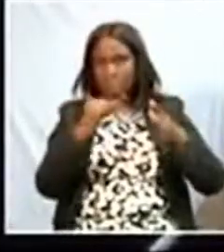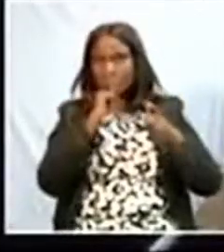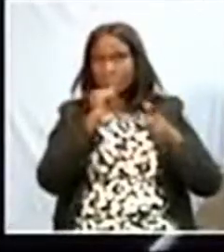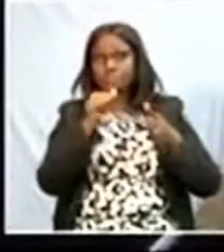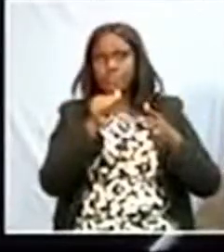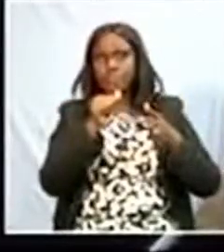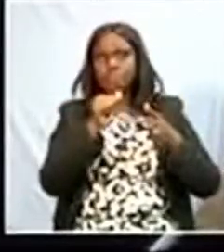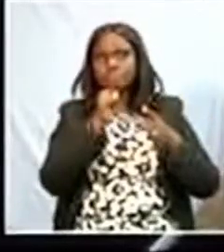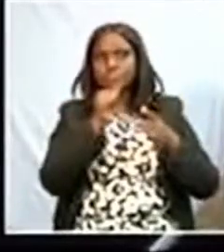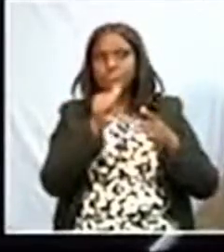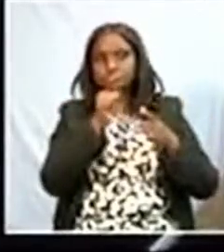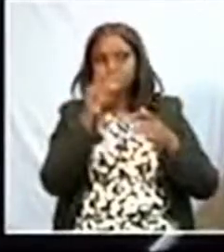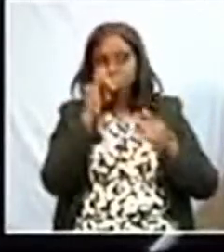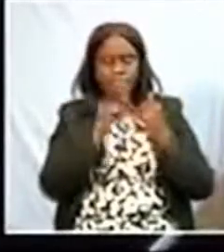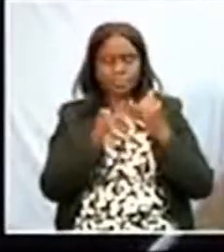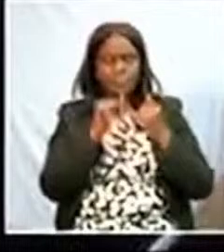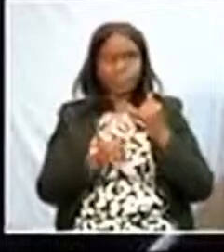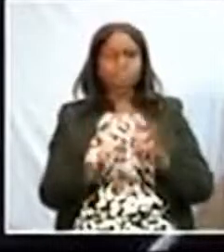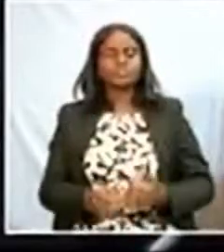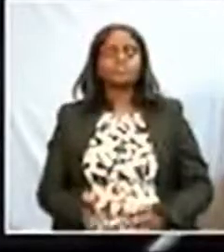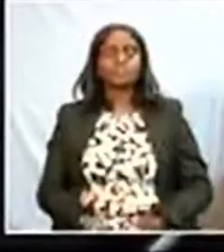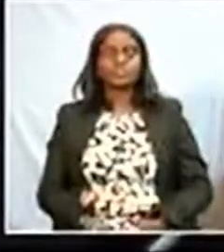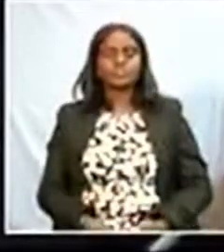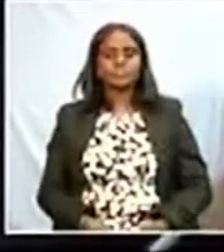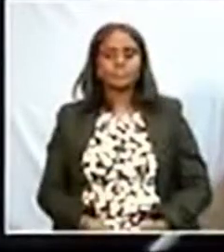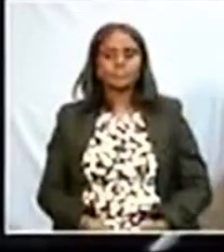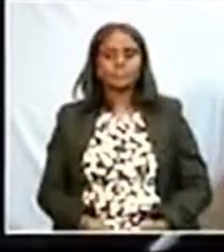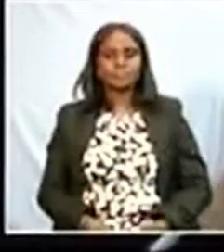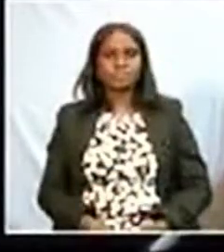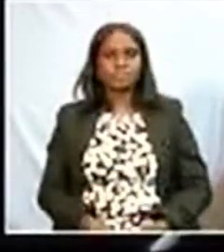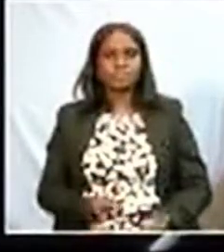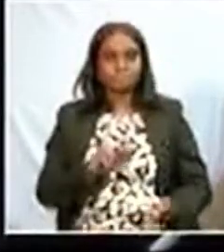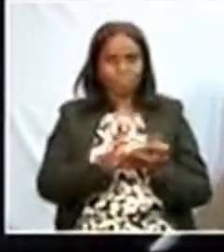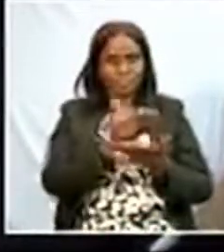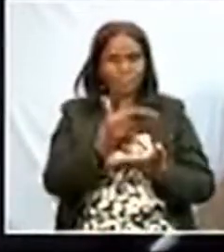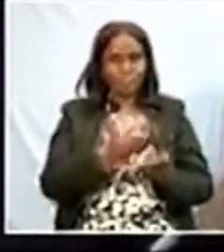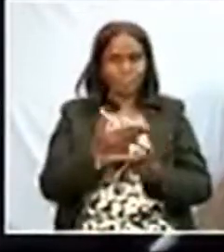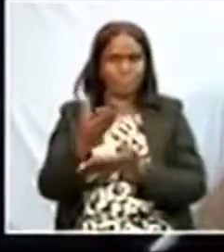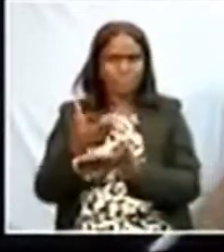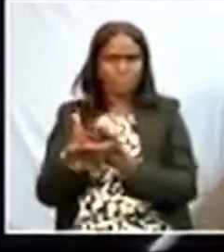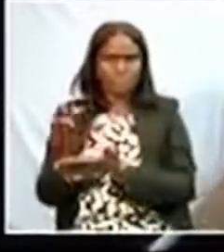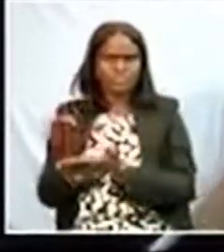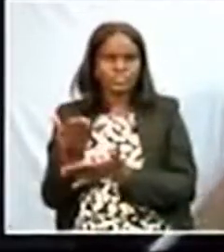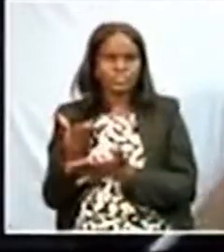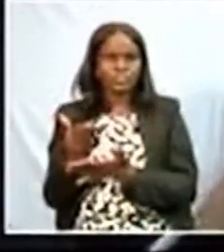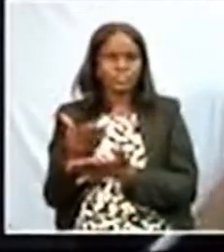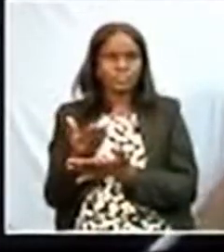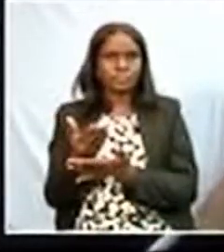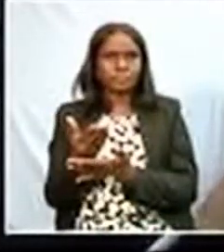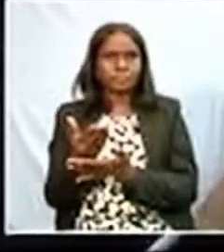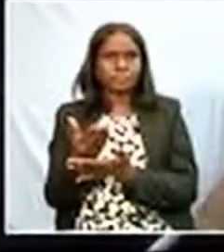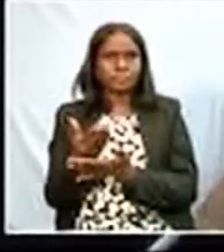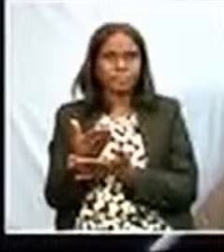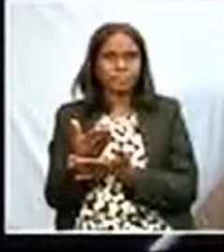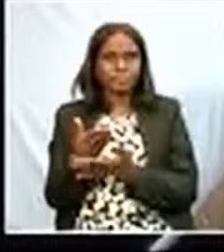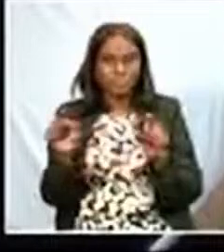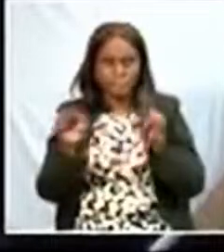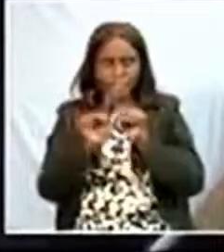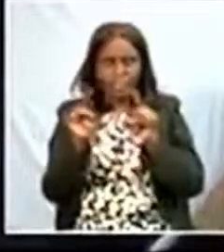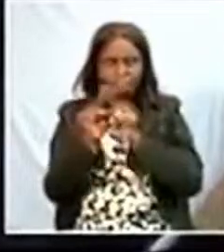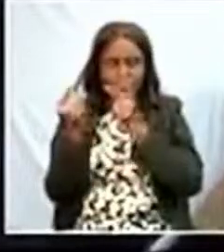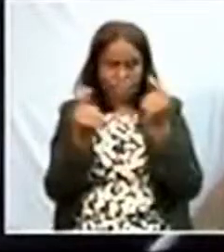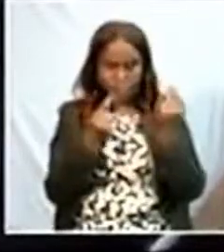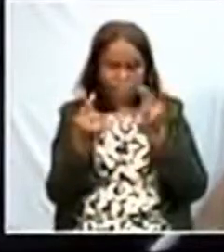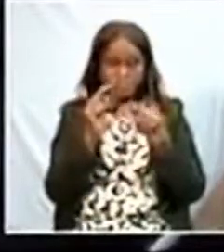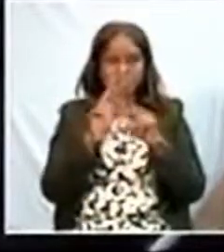yet concluded. And procurement, a similar situation,